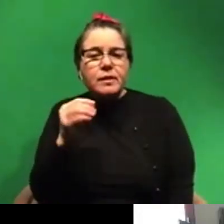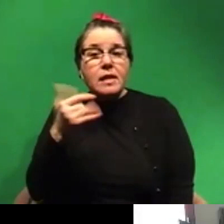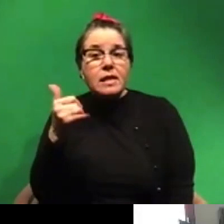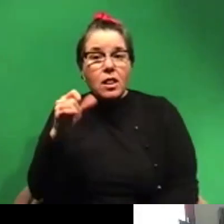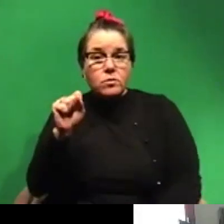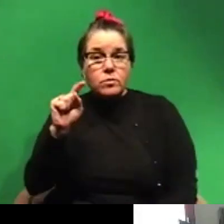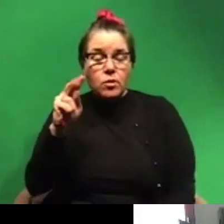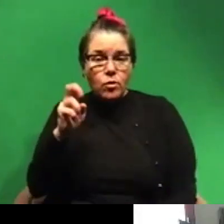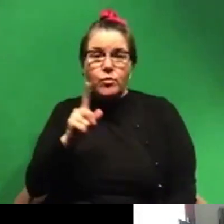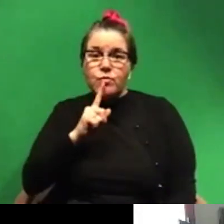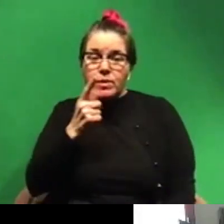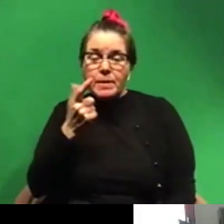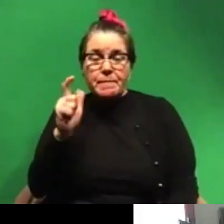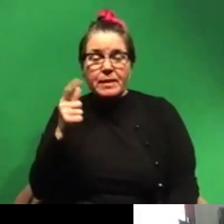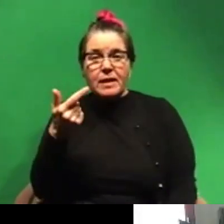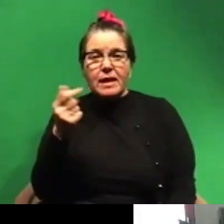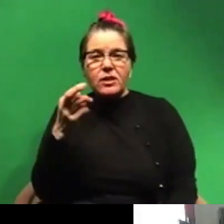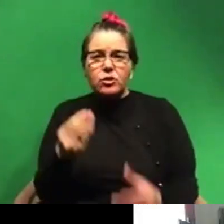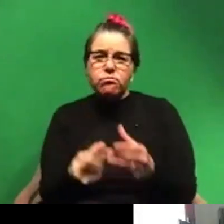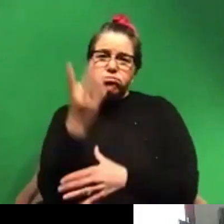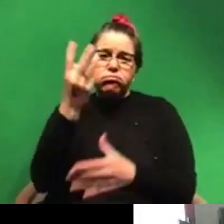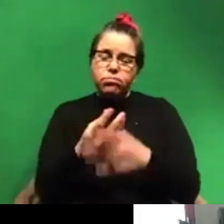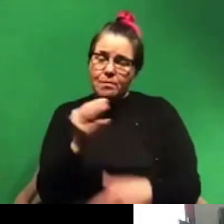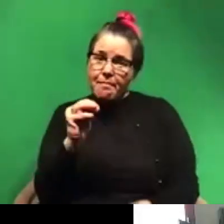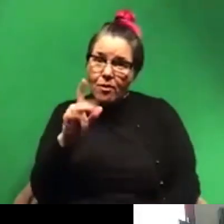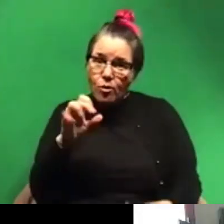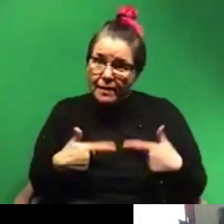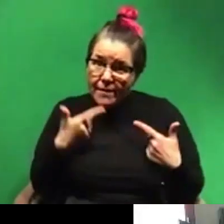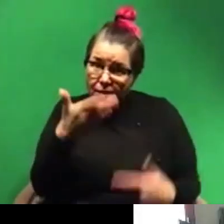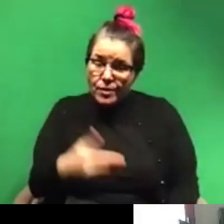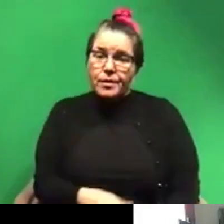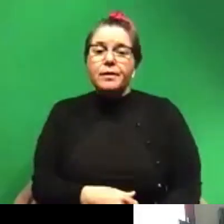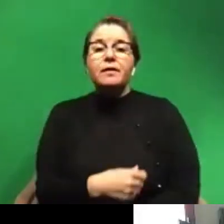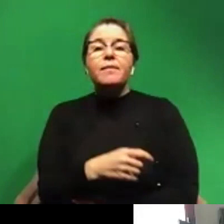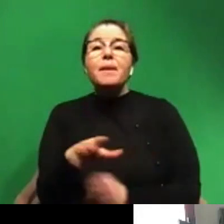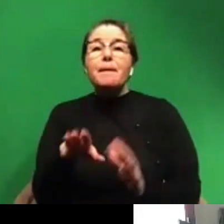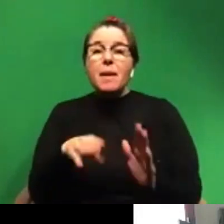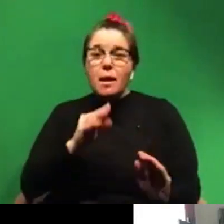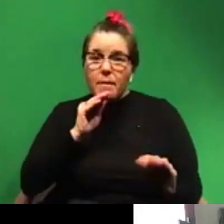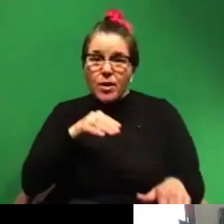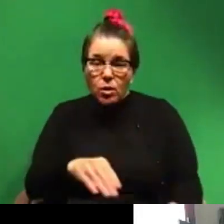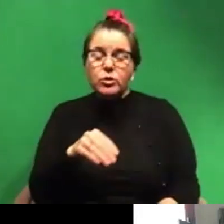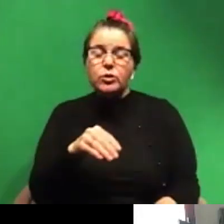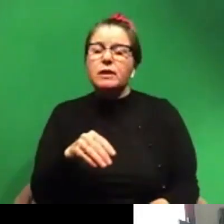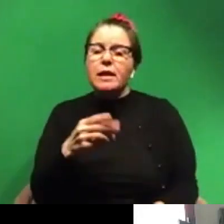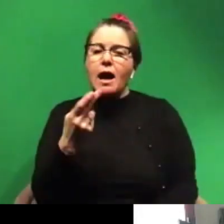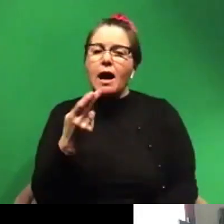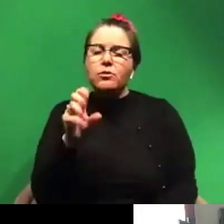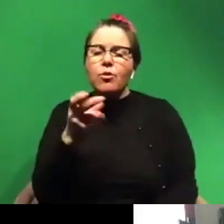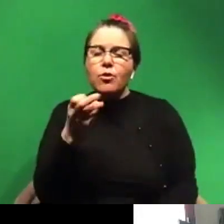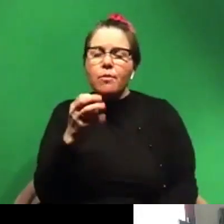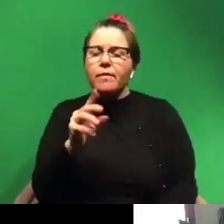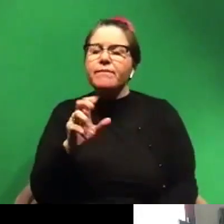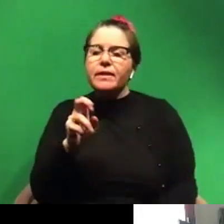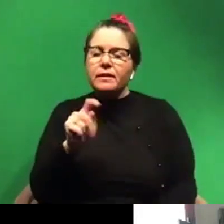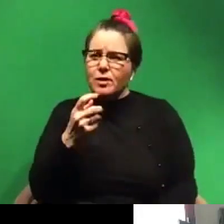those really big gushers, there's microbes in there. There's microbes living at the bottom of the ocean in hydrothermal vents where the water is so